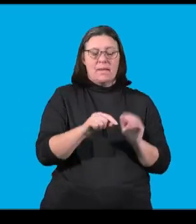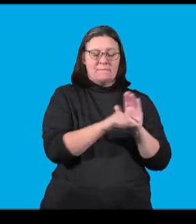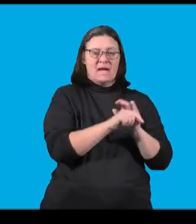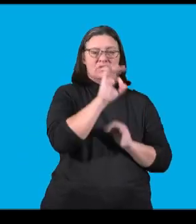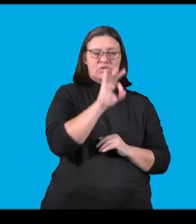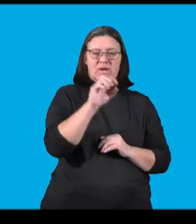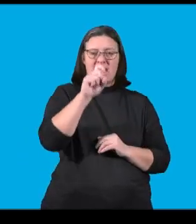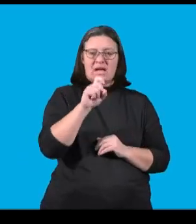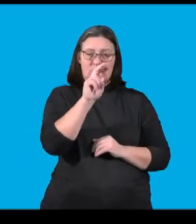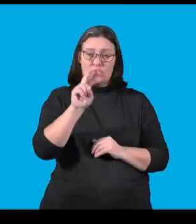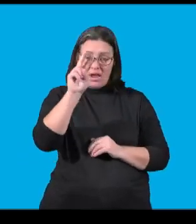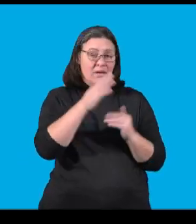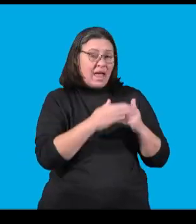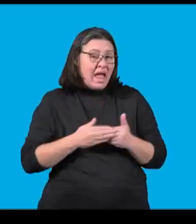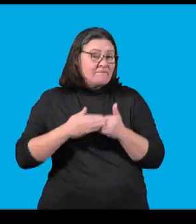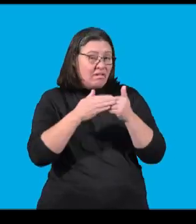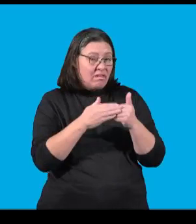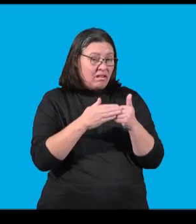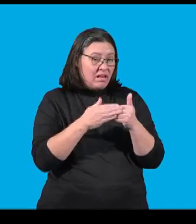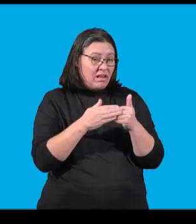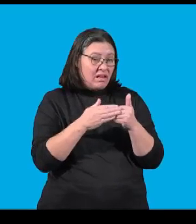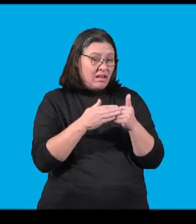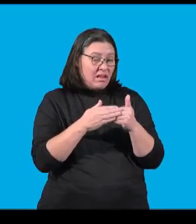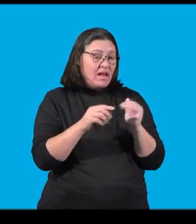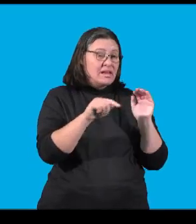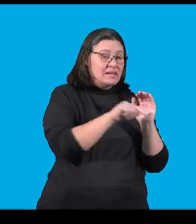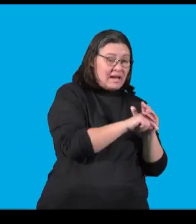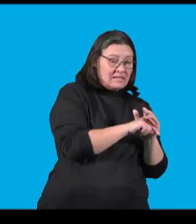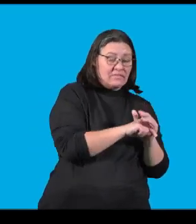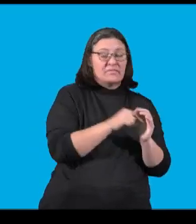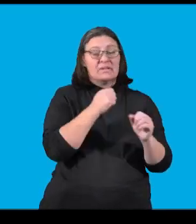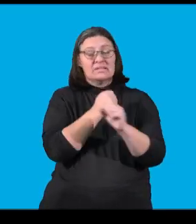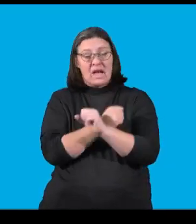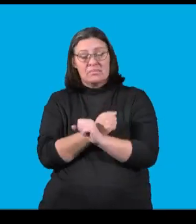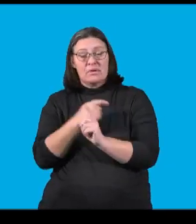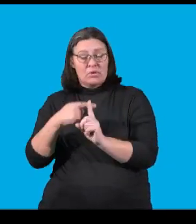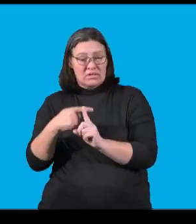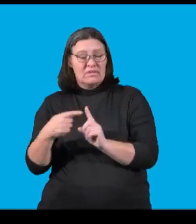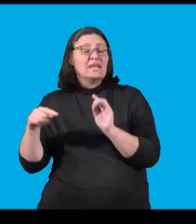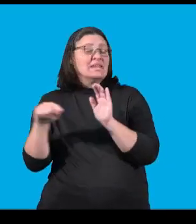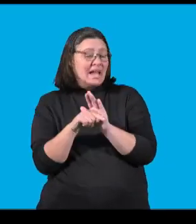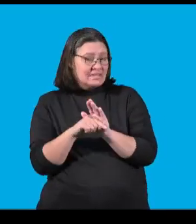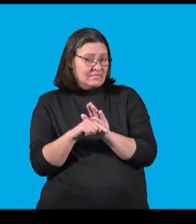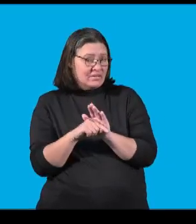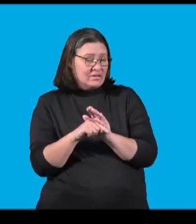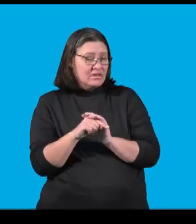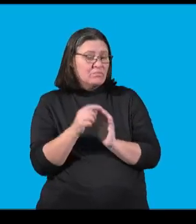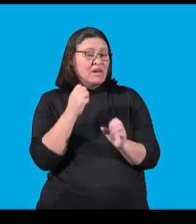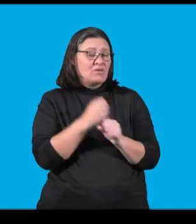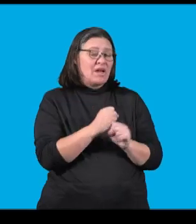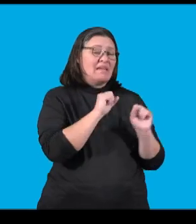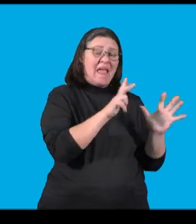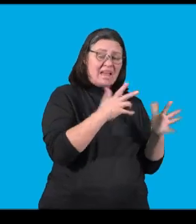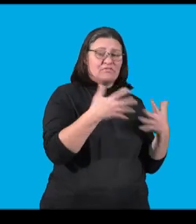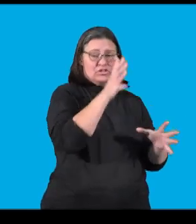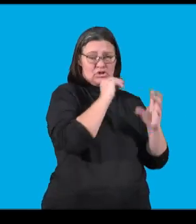with minus 3x squared. Be very, very careful with your signs. Remember, negative times a positive is a negative. Concepts that we've learned